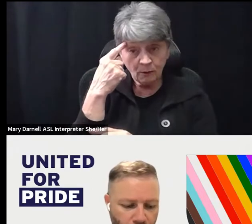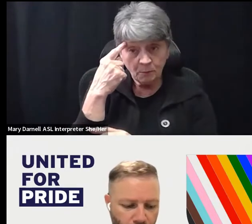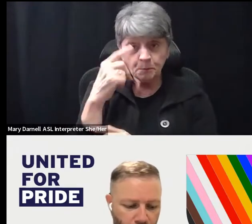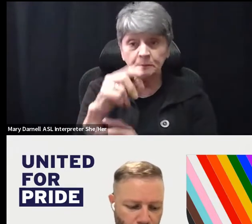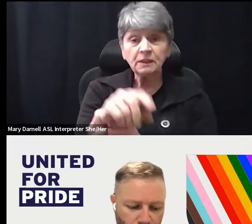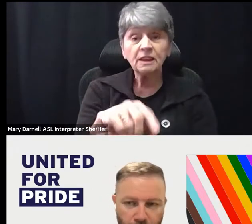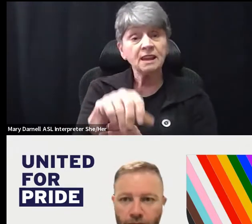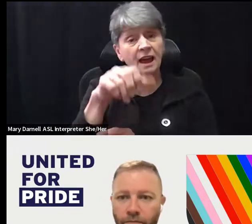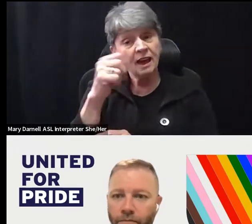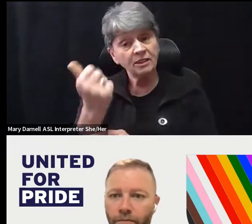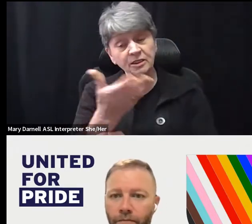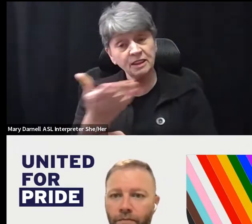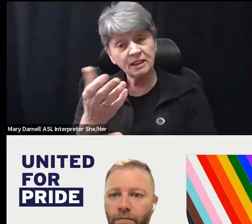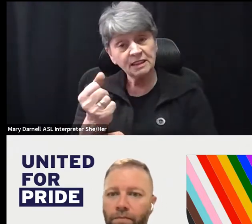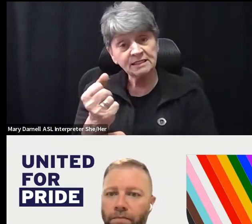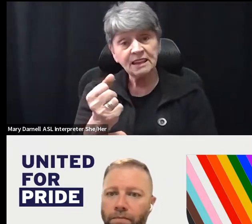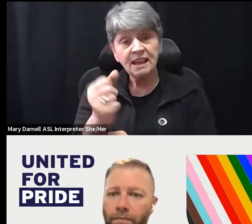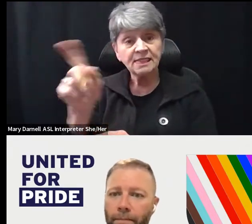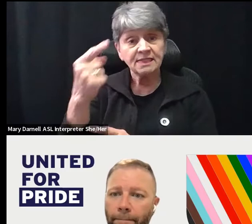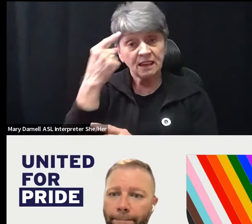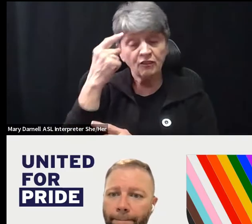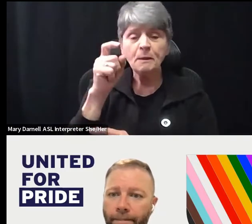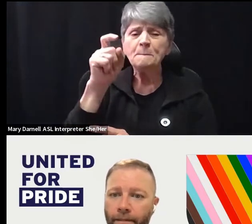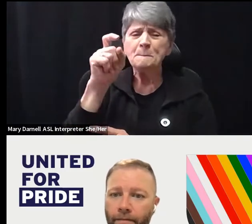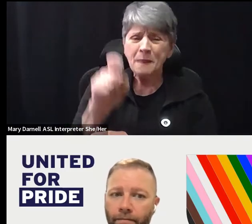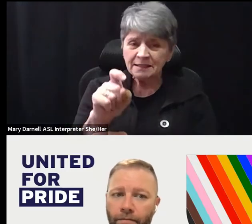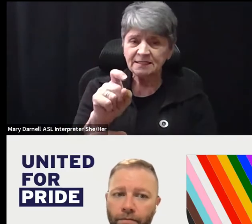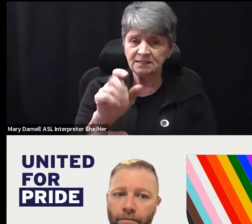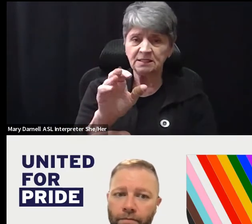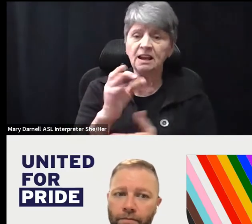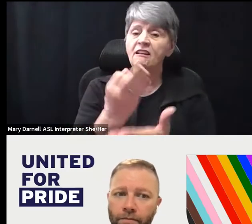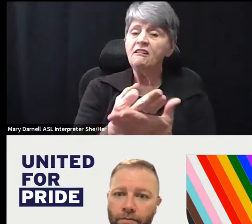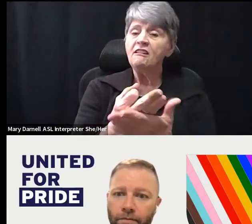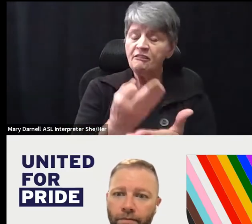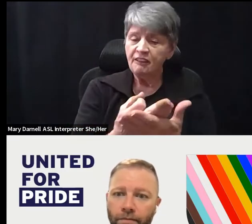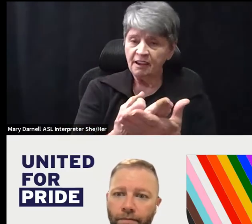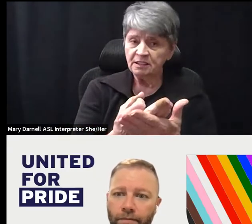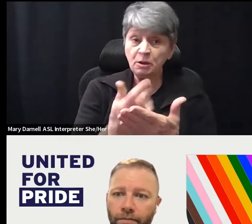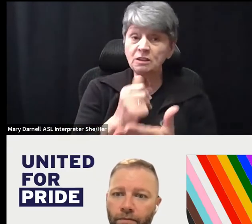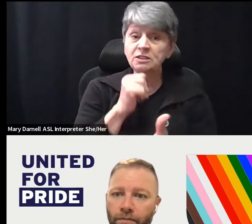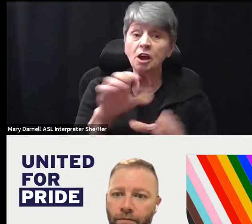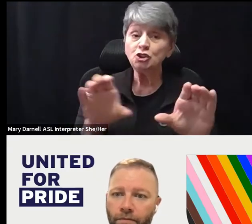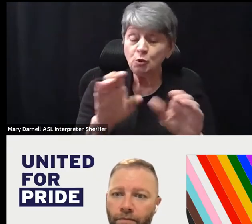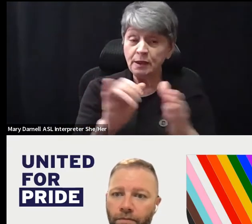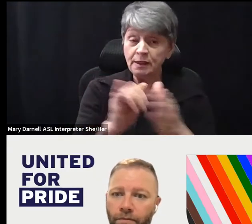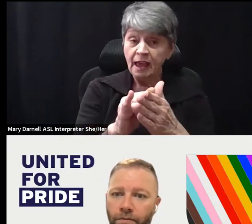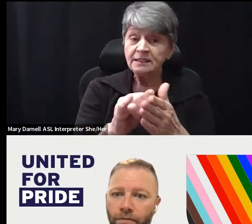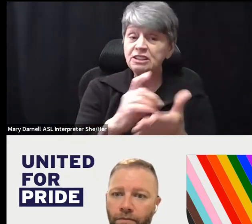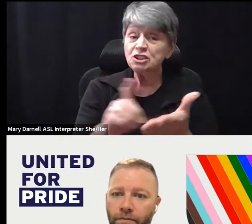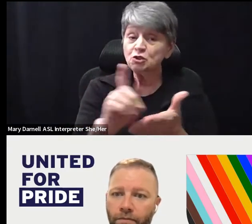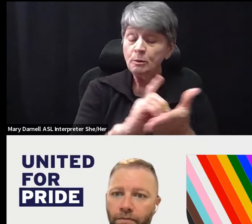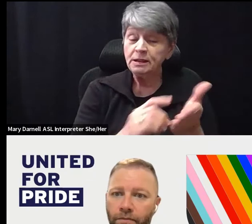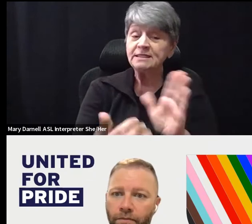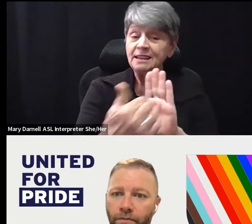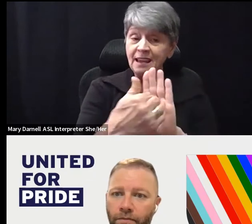opposite, that the government must fund religious entities because not to do so would discriminate against religious entities, violate